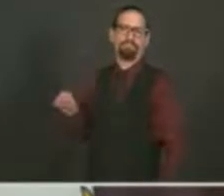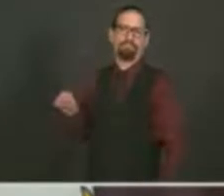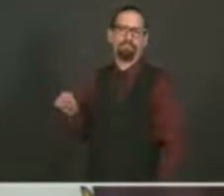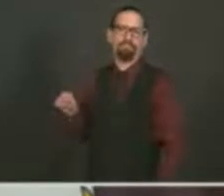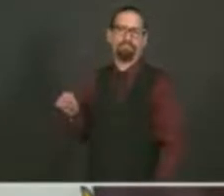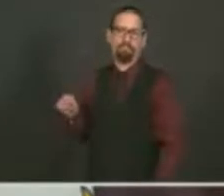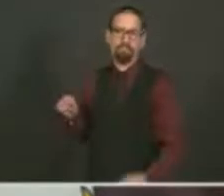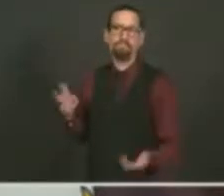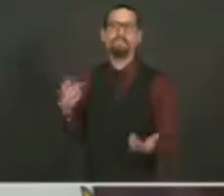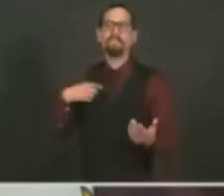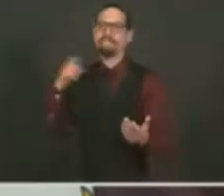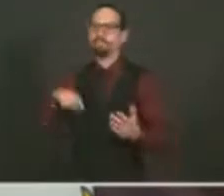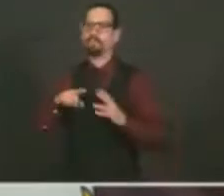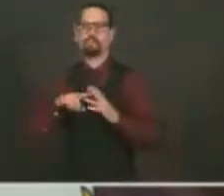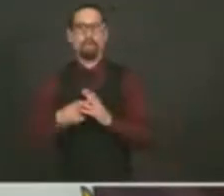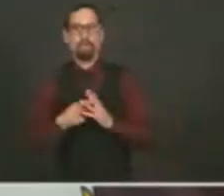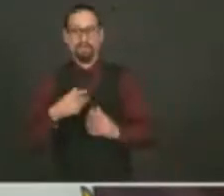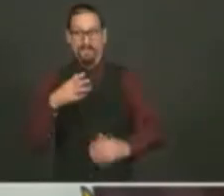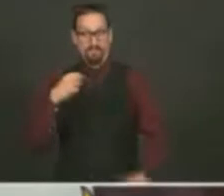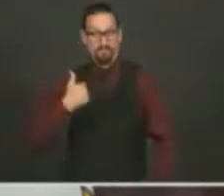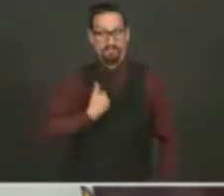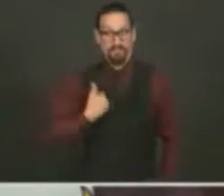a weekly basis.